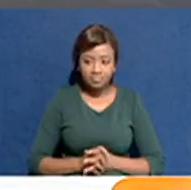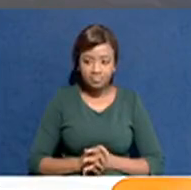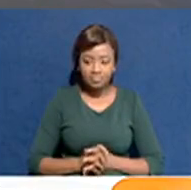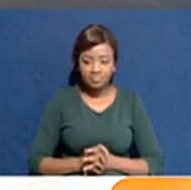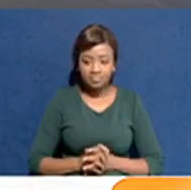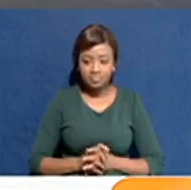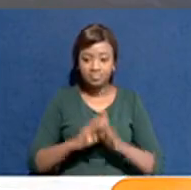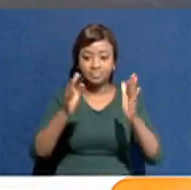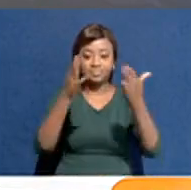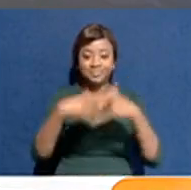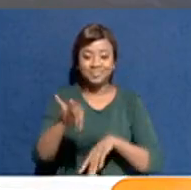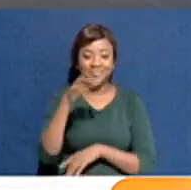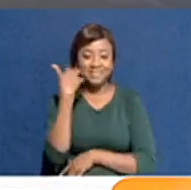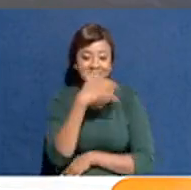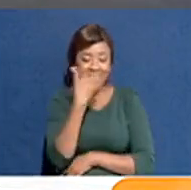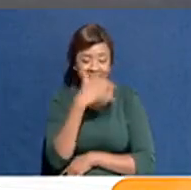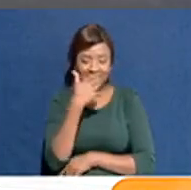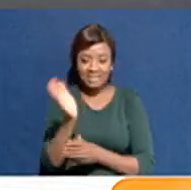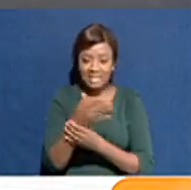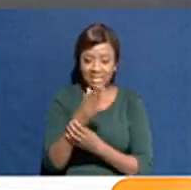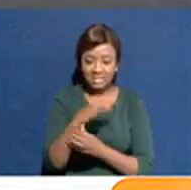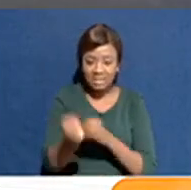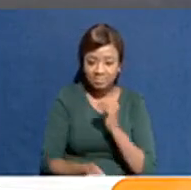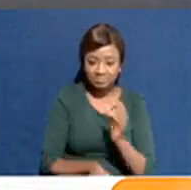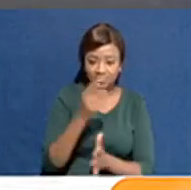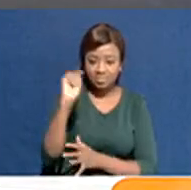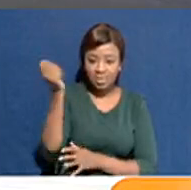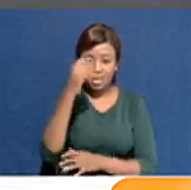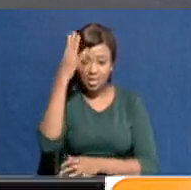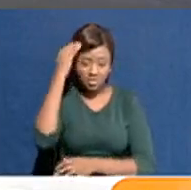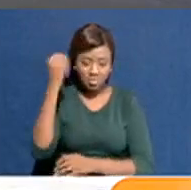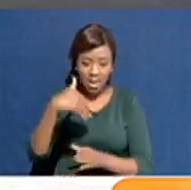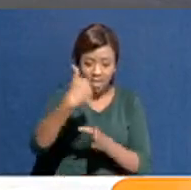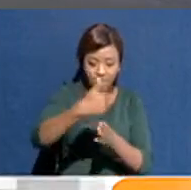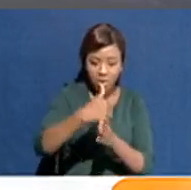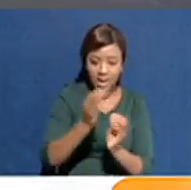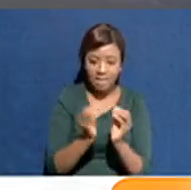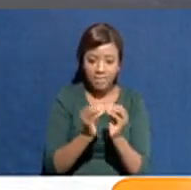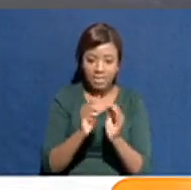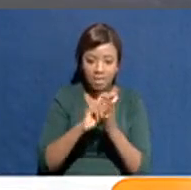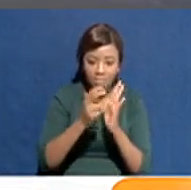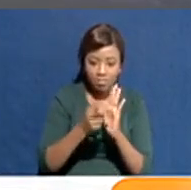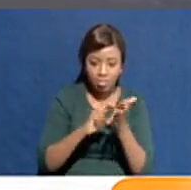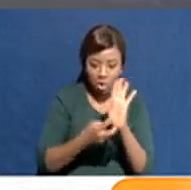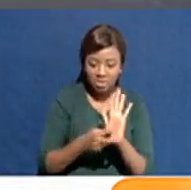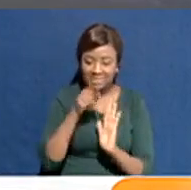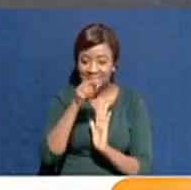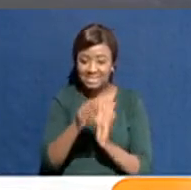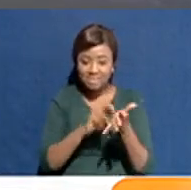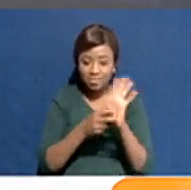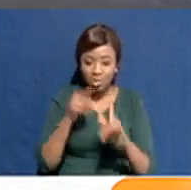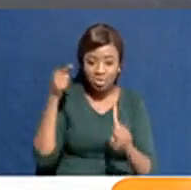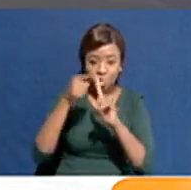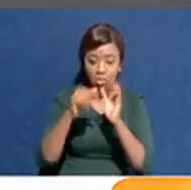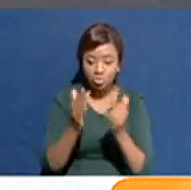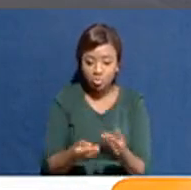And away from that, Deputy President Rigathi Gachagua on Thursday launched the Kenya Somalia Ethiopia Borderlands project, a security-oriented project that seeks